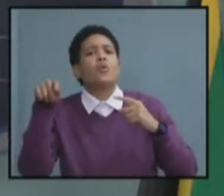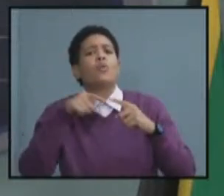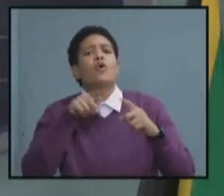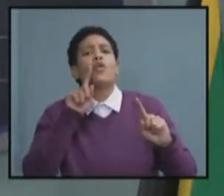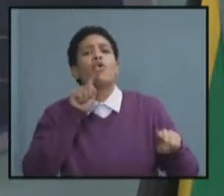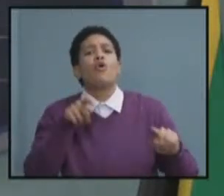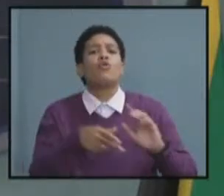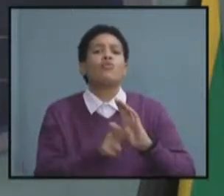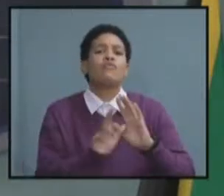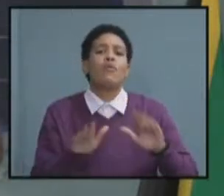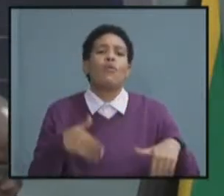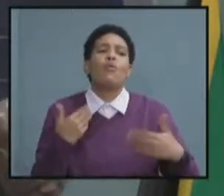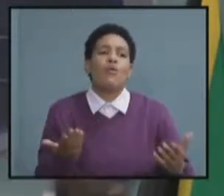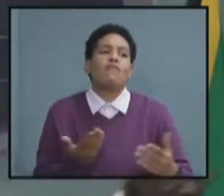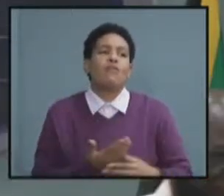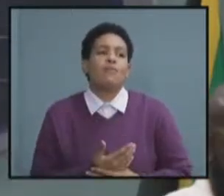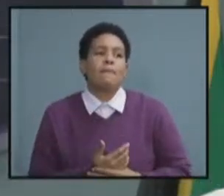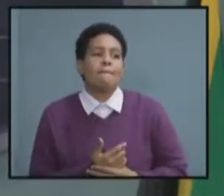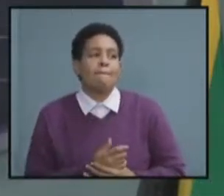to be reviewed.